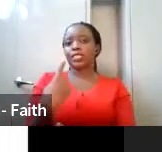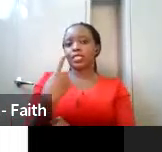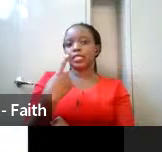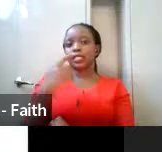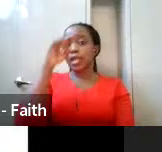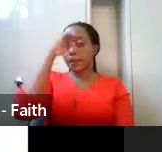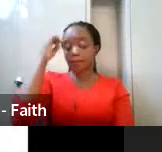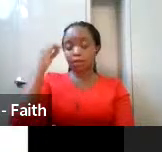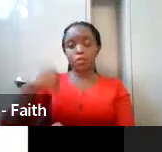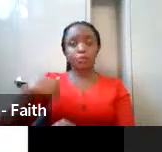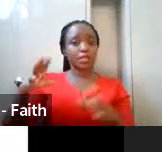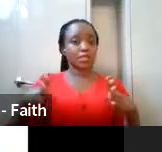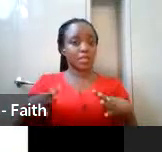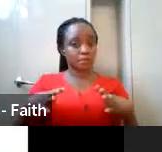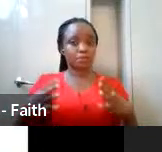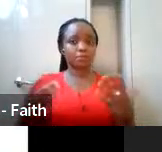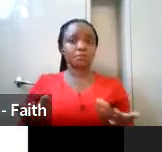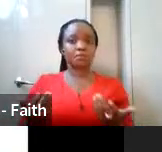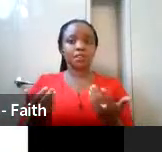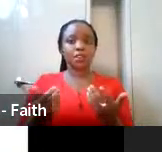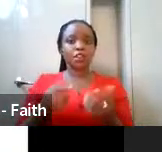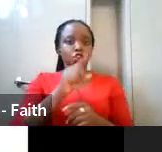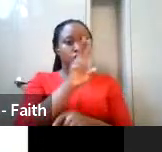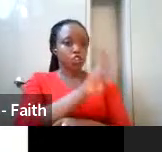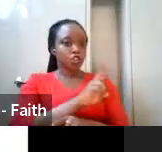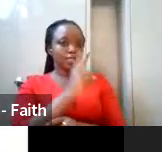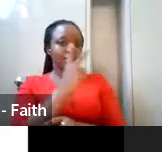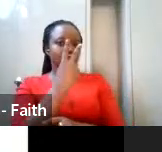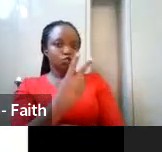Because already it seems like you're using two